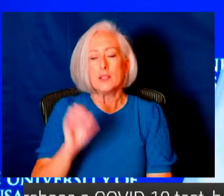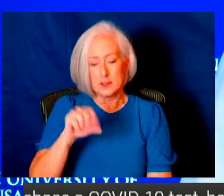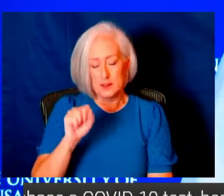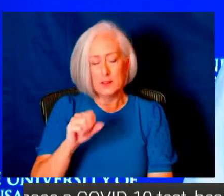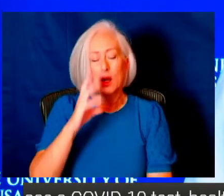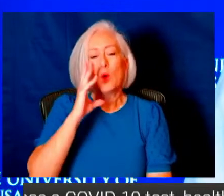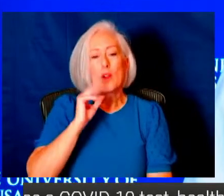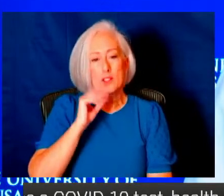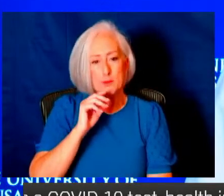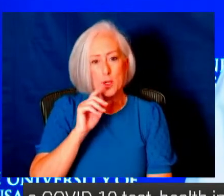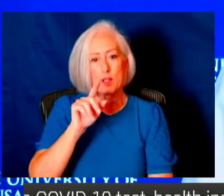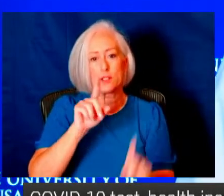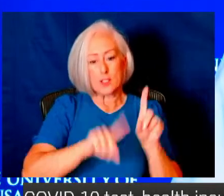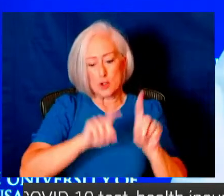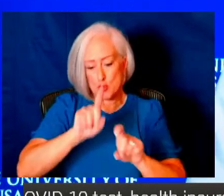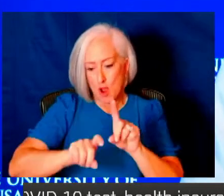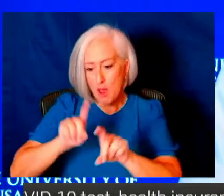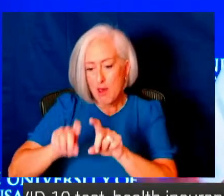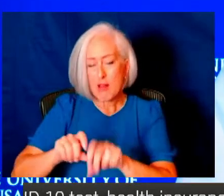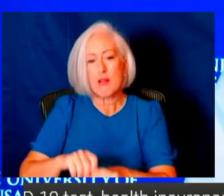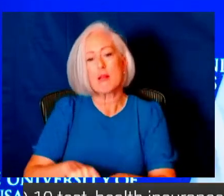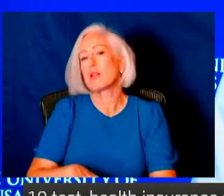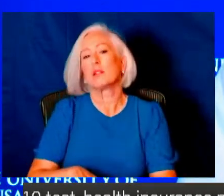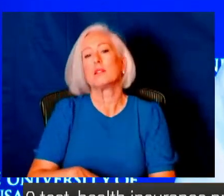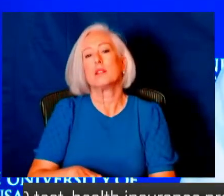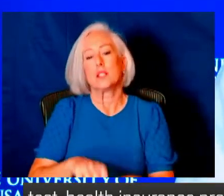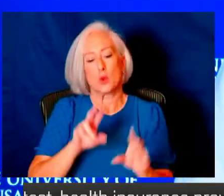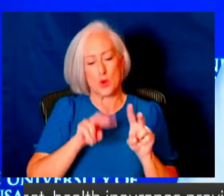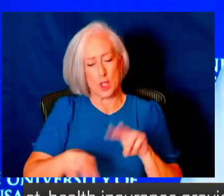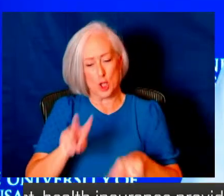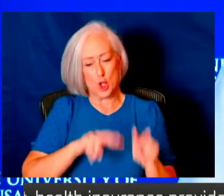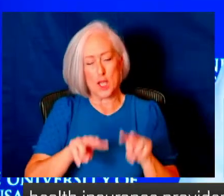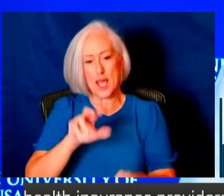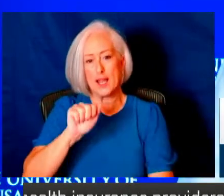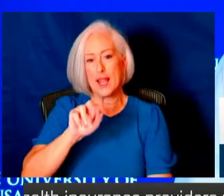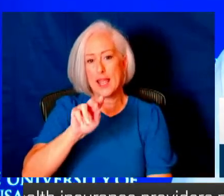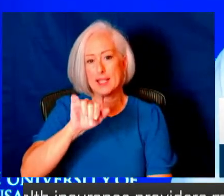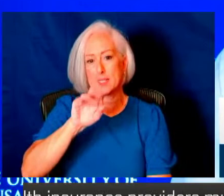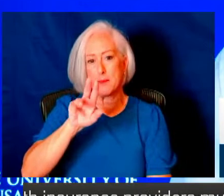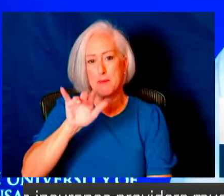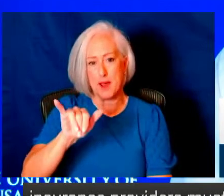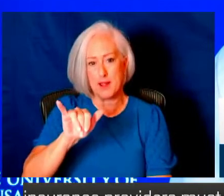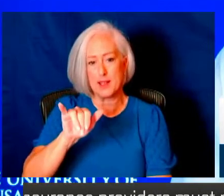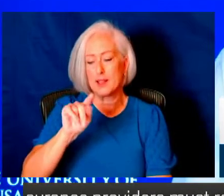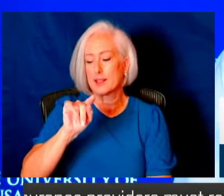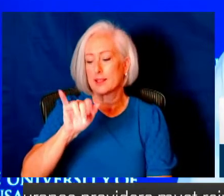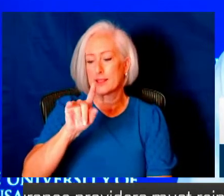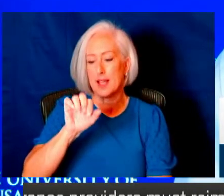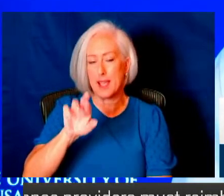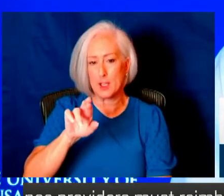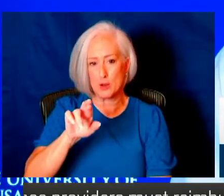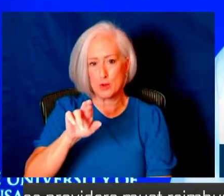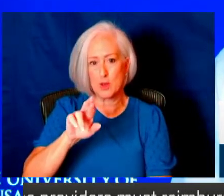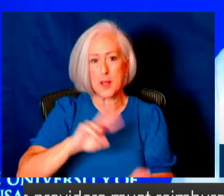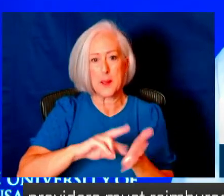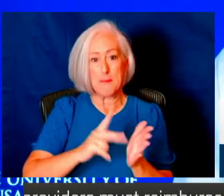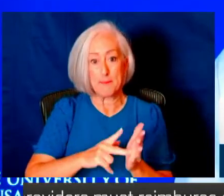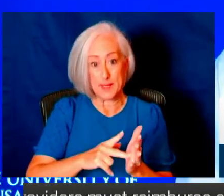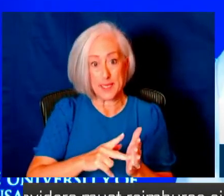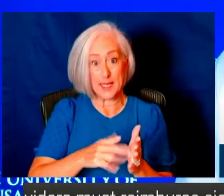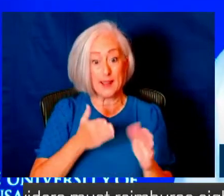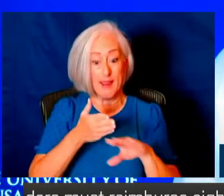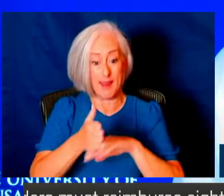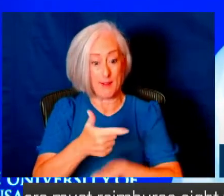just looking at the amounts of antibody titers, how high your antibodies get after some of these dosing. They've looked